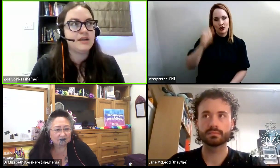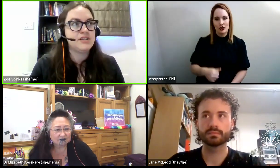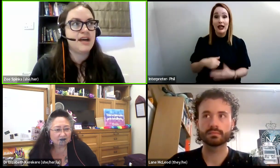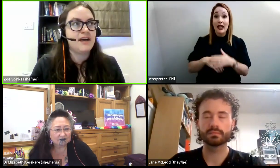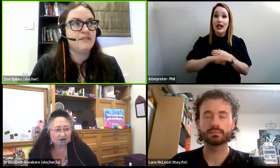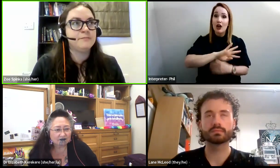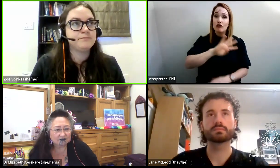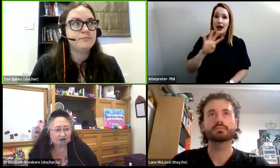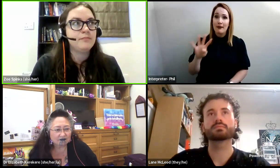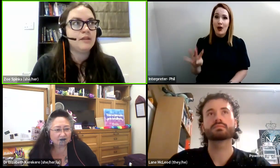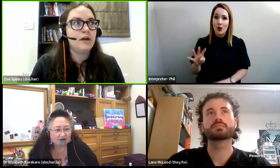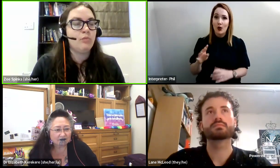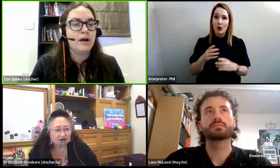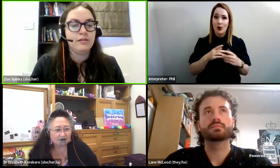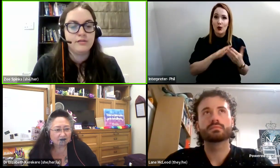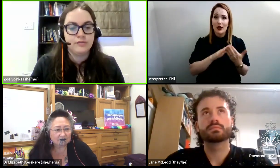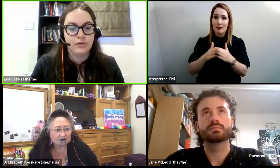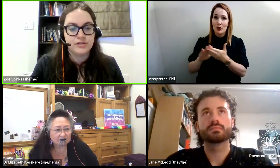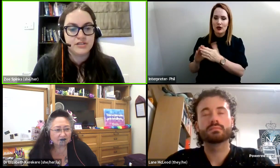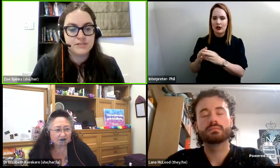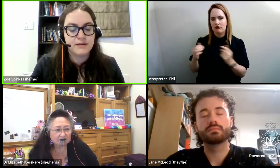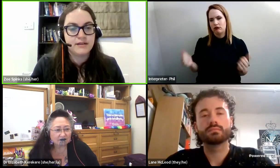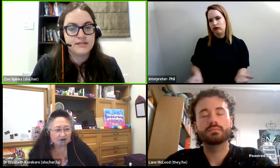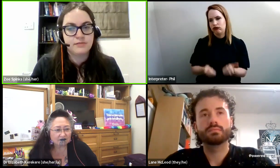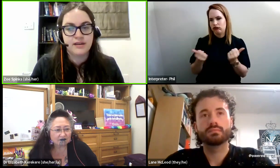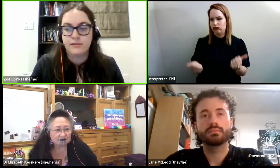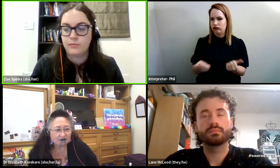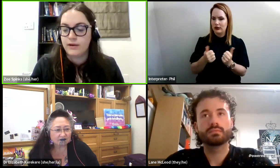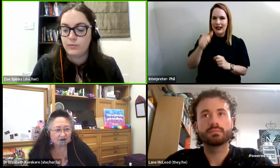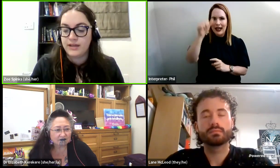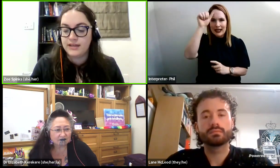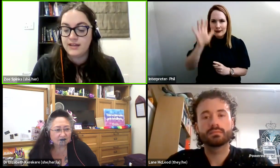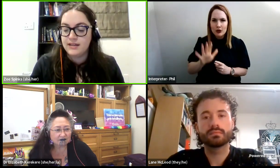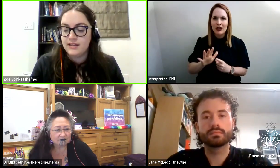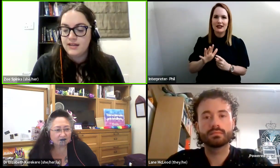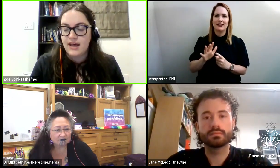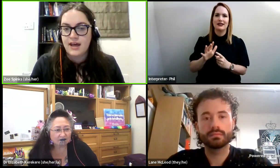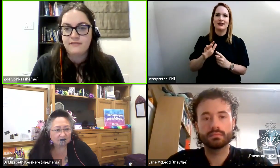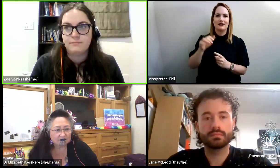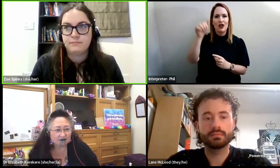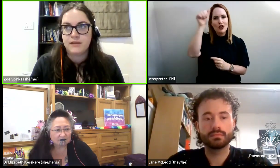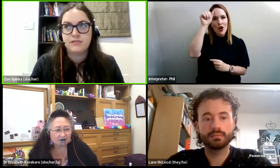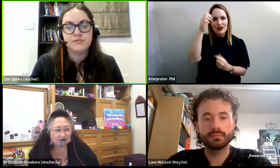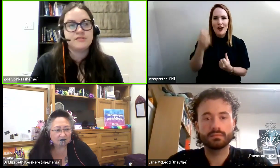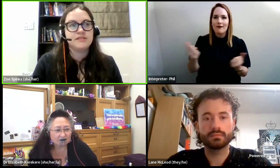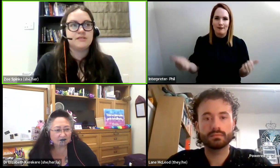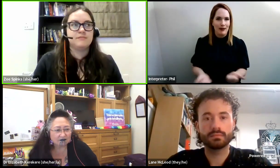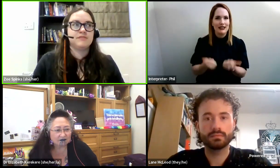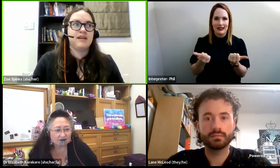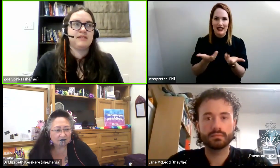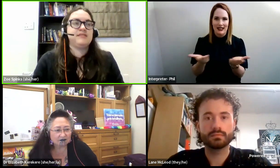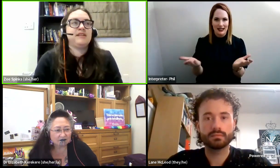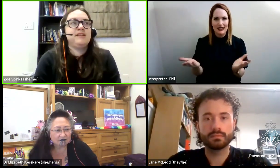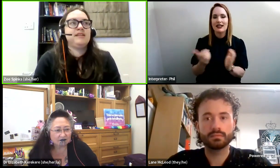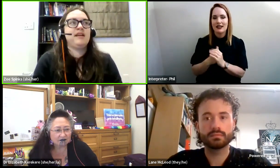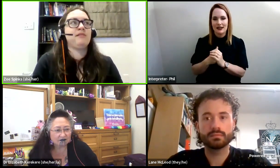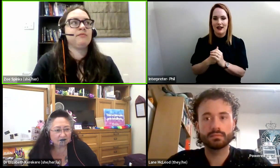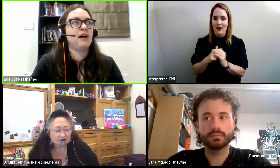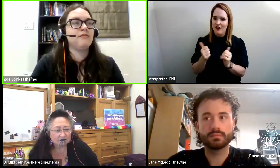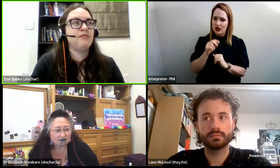we actually have a wealth of knowledge and experience there, where we have been through systems and